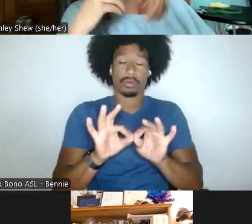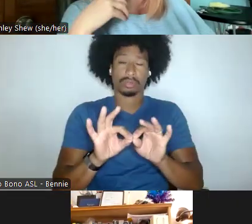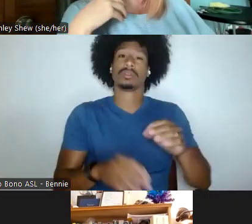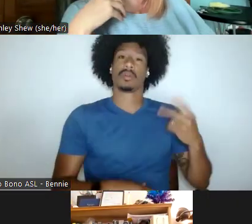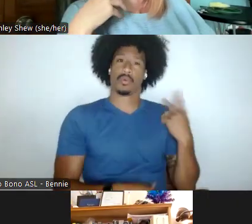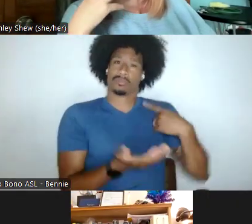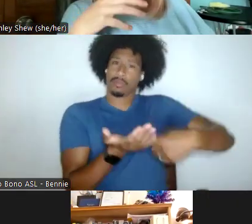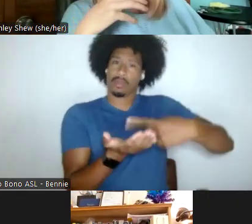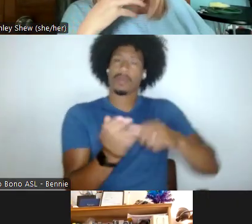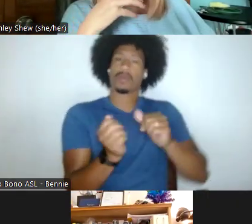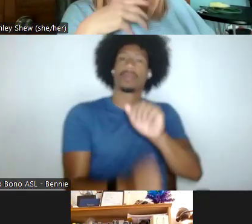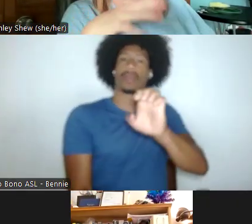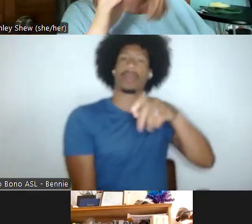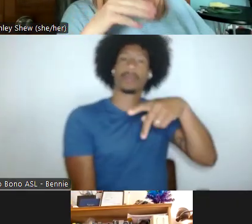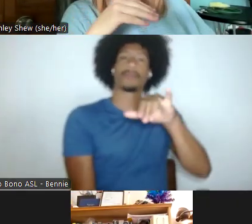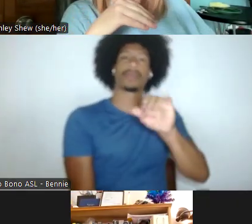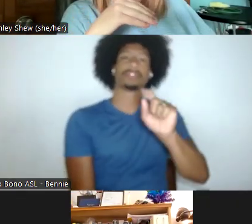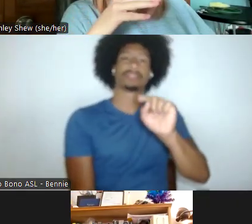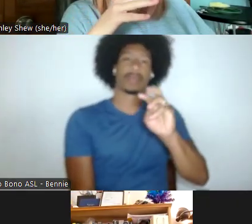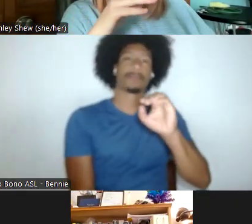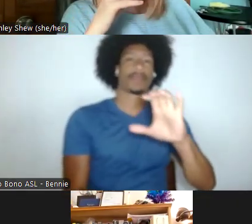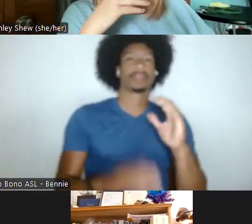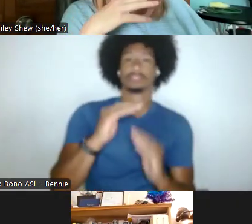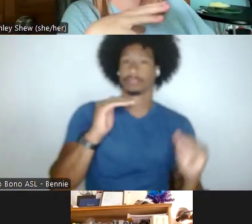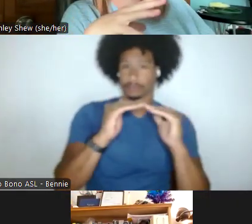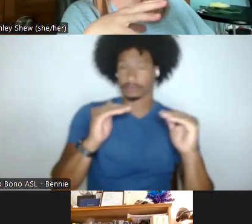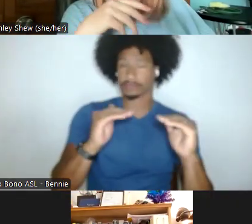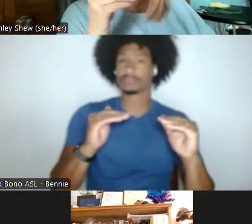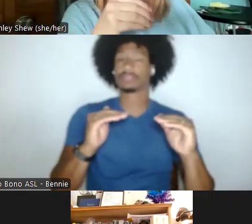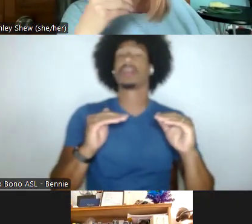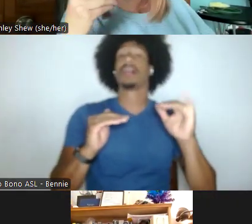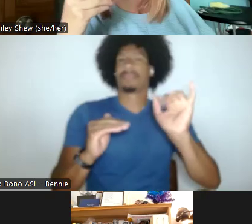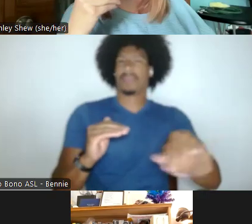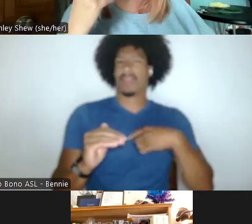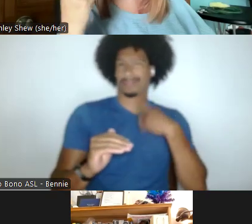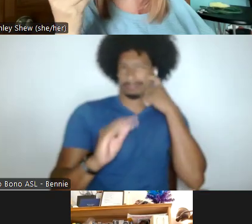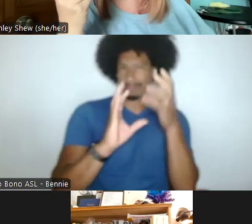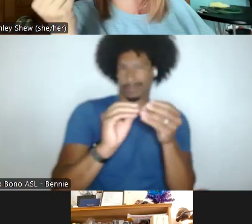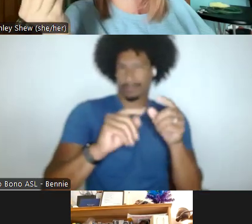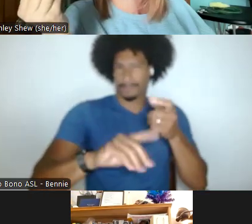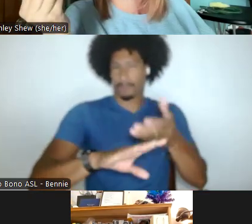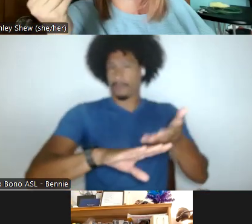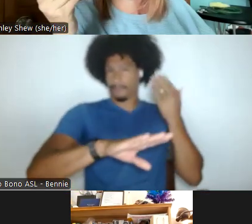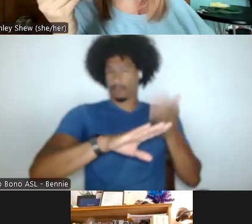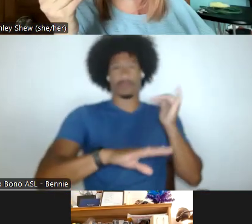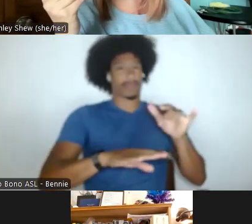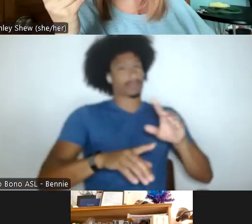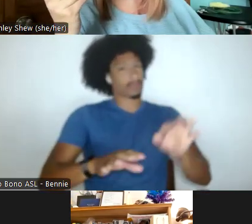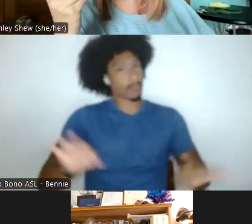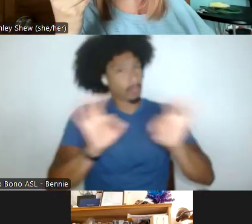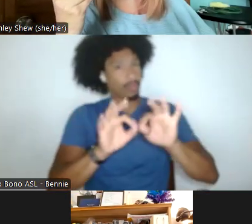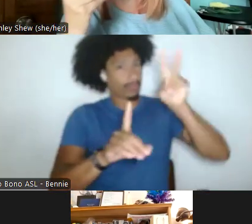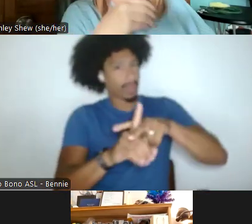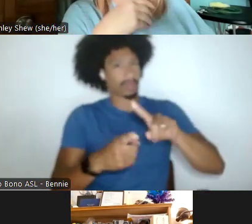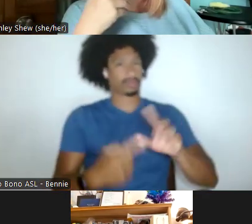justice, which I would link to some of the highlighted things from earlier as being really important in the work that we're doing and the